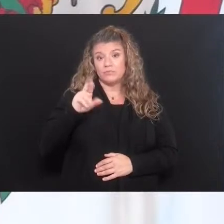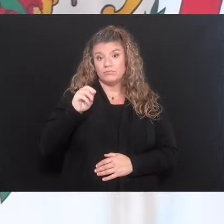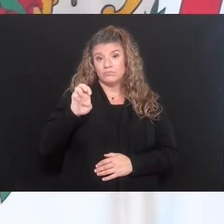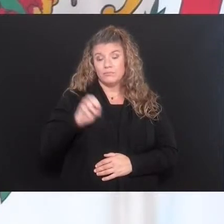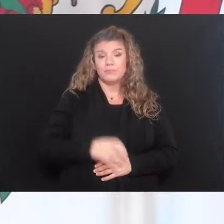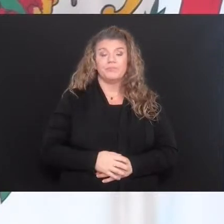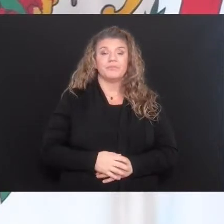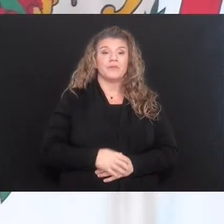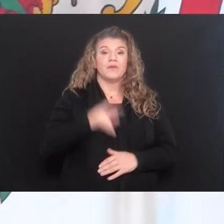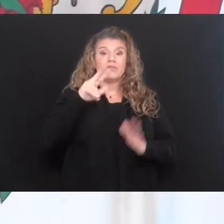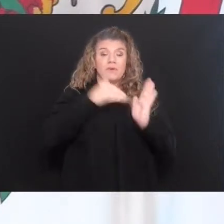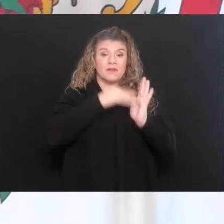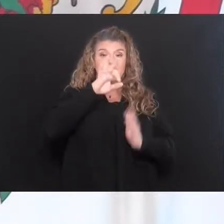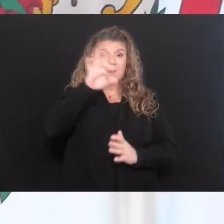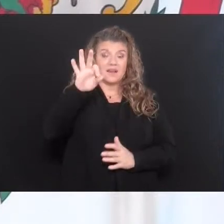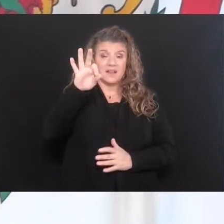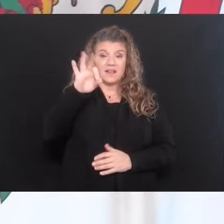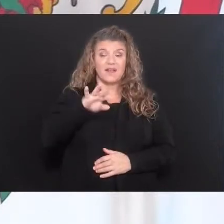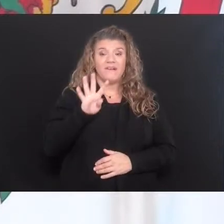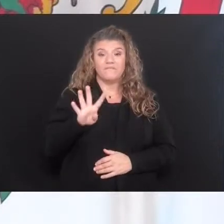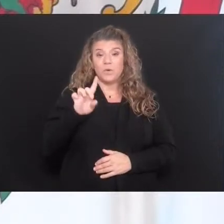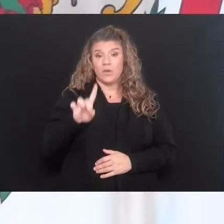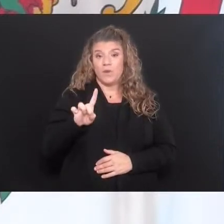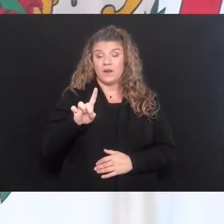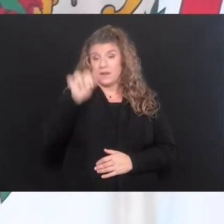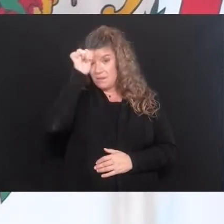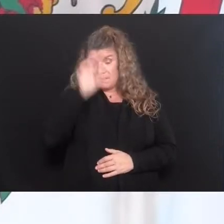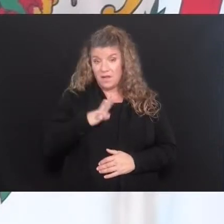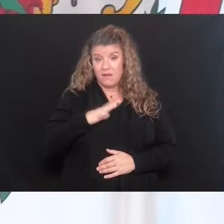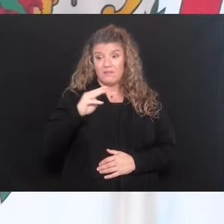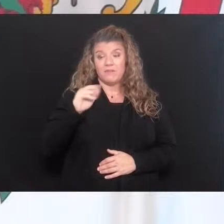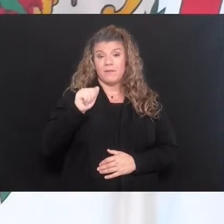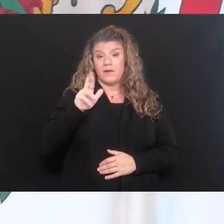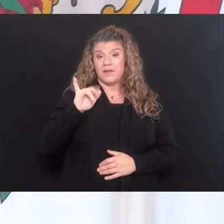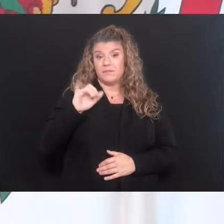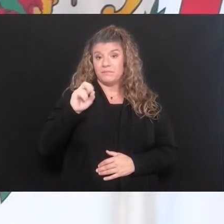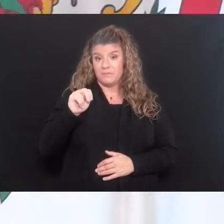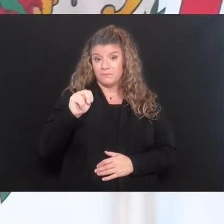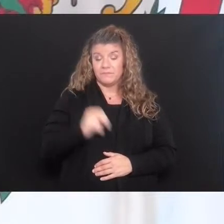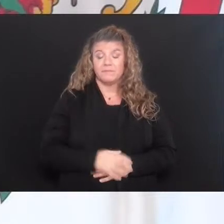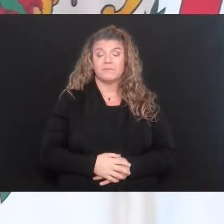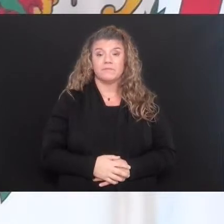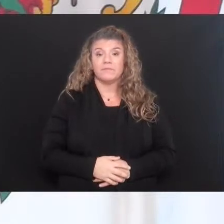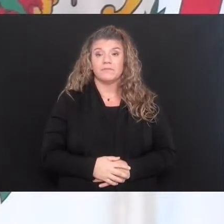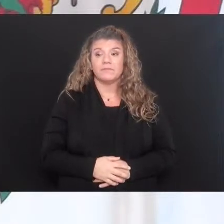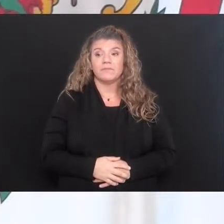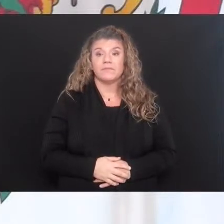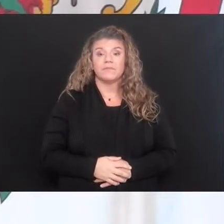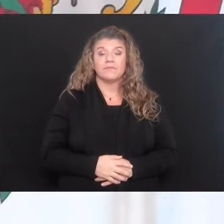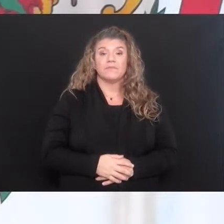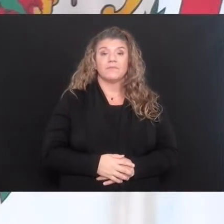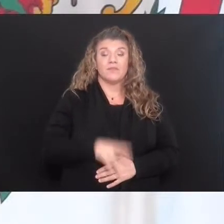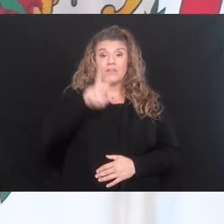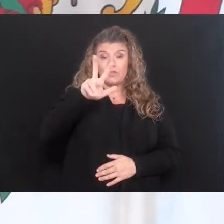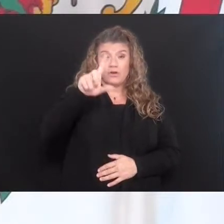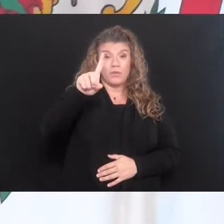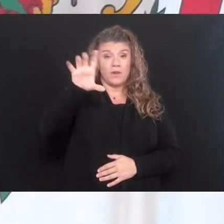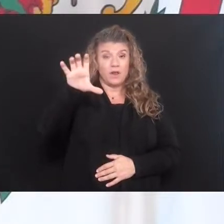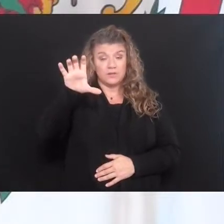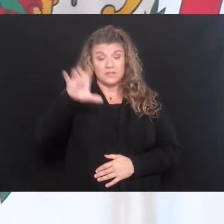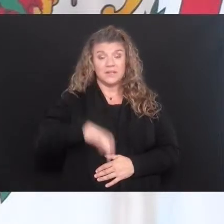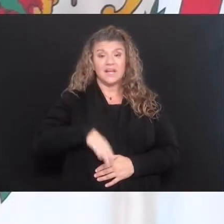The 3,099th death is a 41-year-old male from Marion County. The 3,100th death